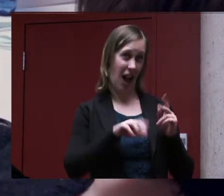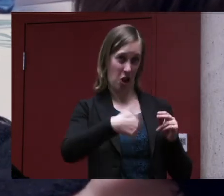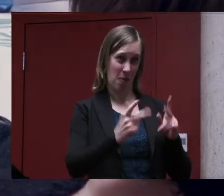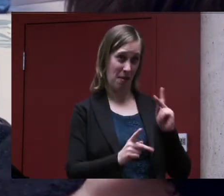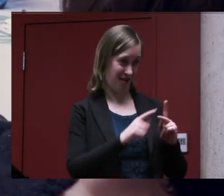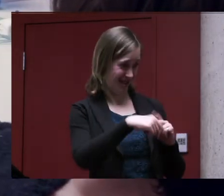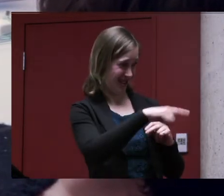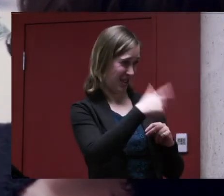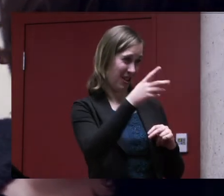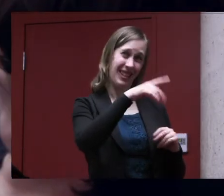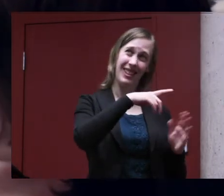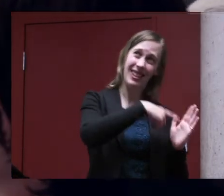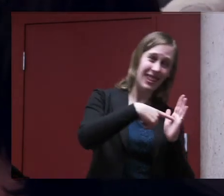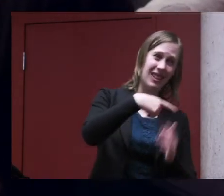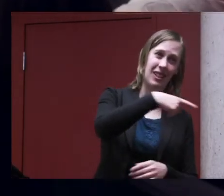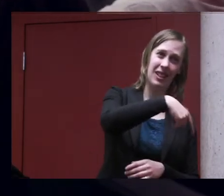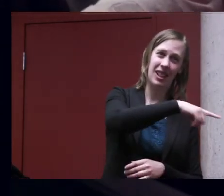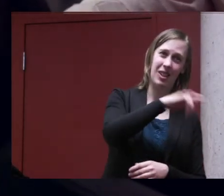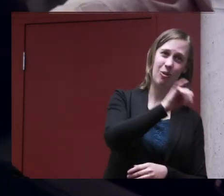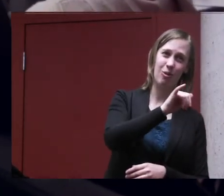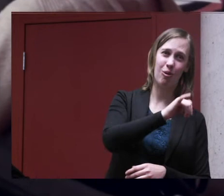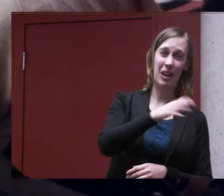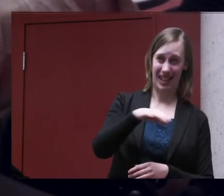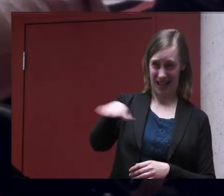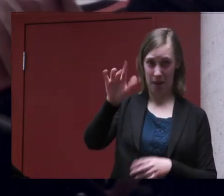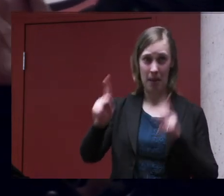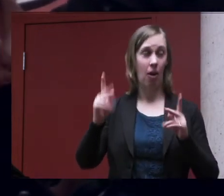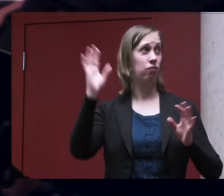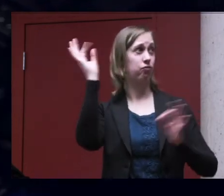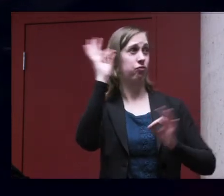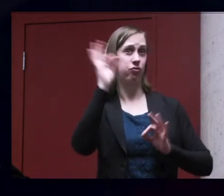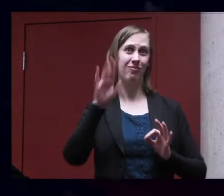and we want to make everyone else aware.